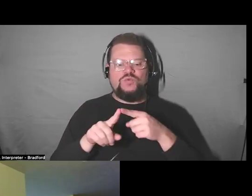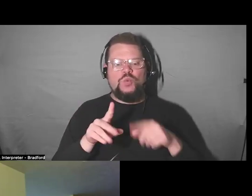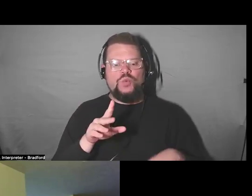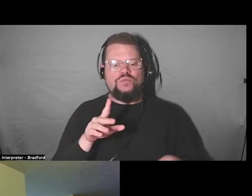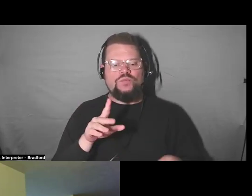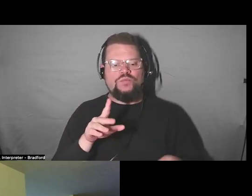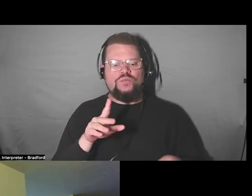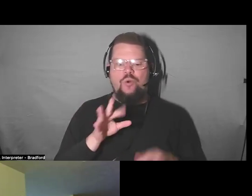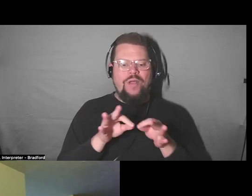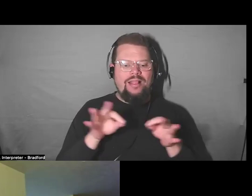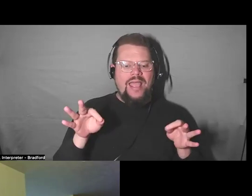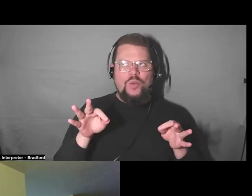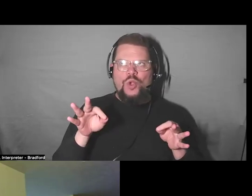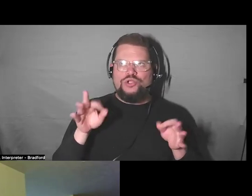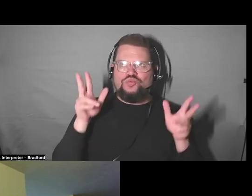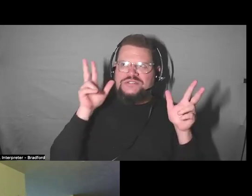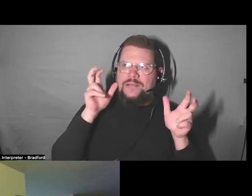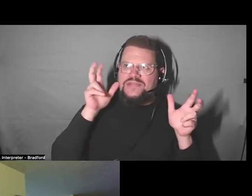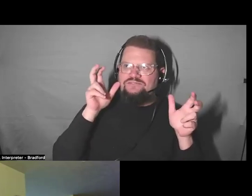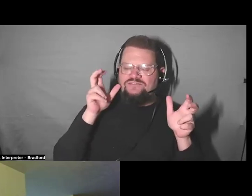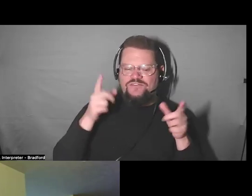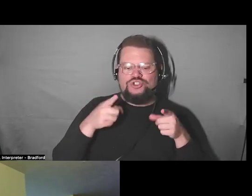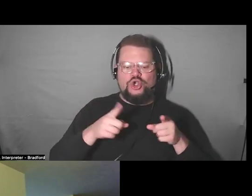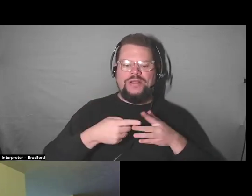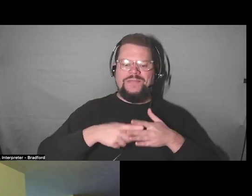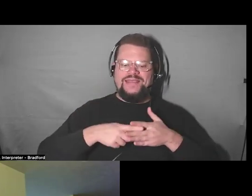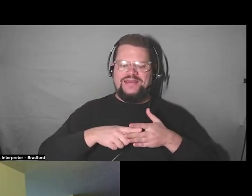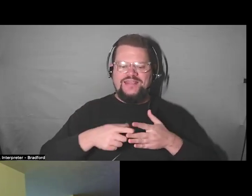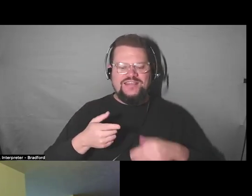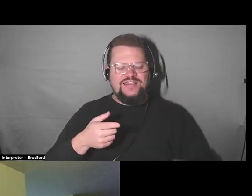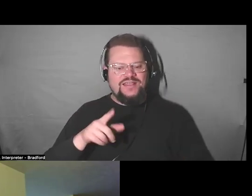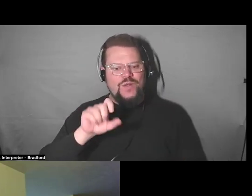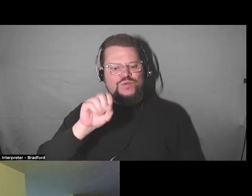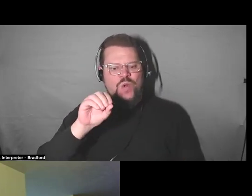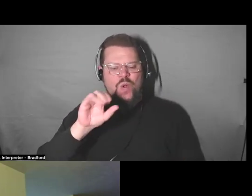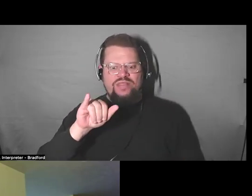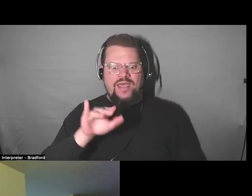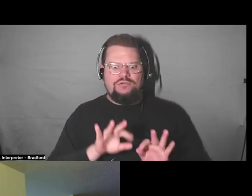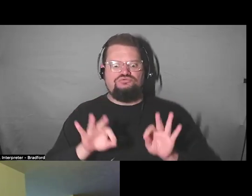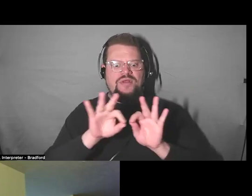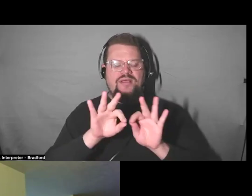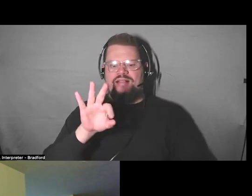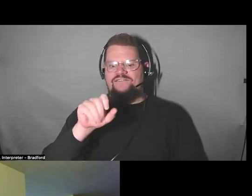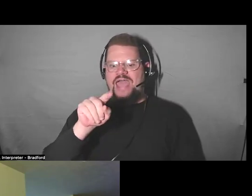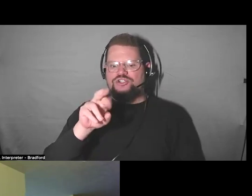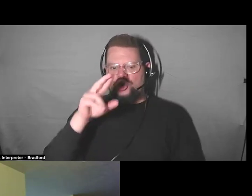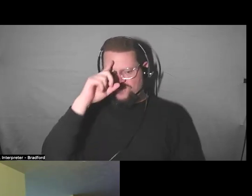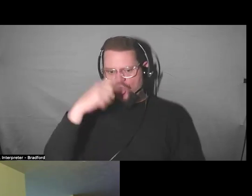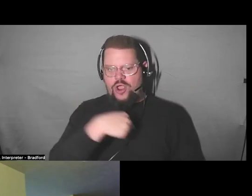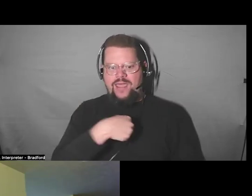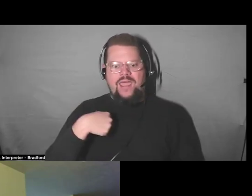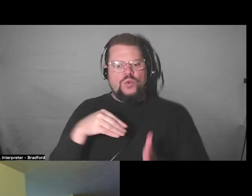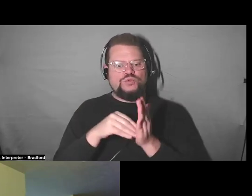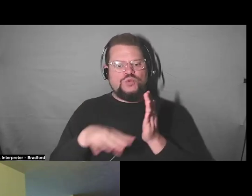language receptively from the beginning, right? So that is a critical factor for our students who are deaf